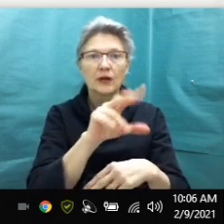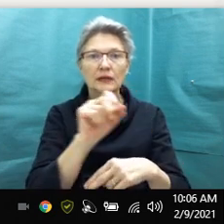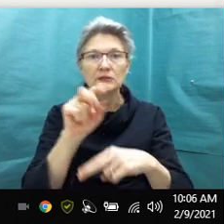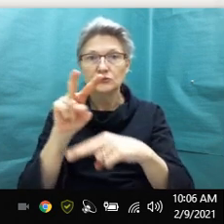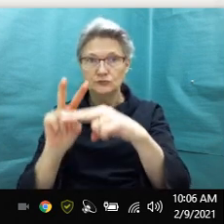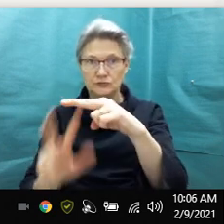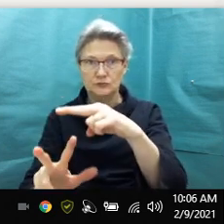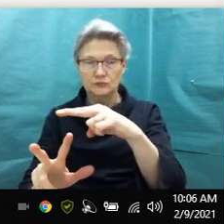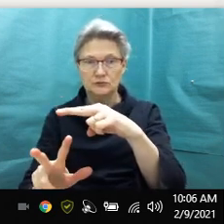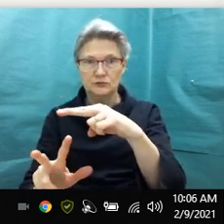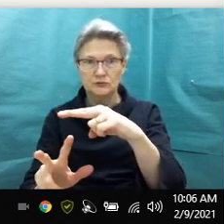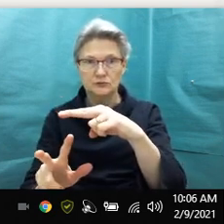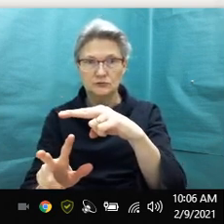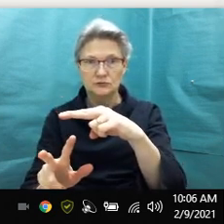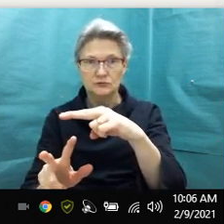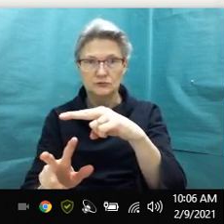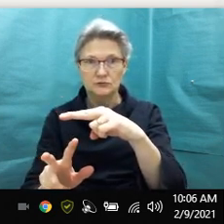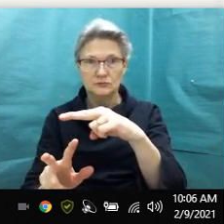write that here.